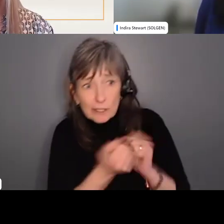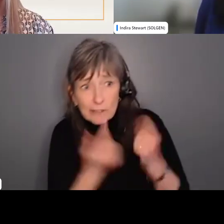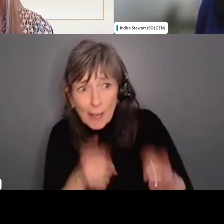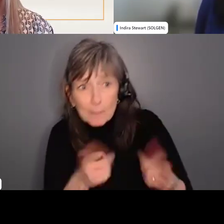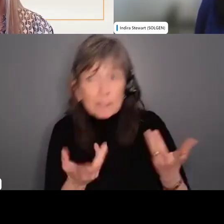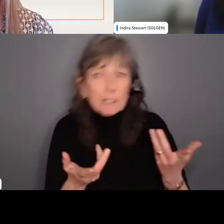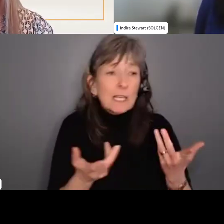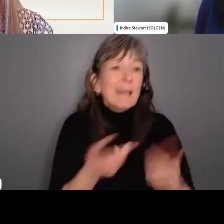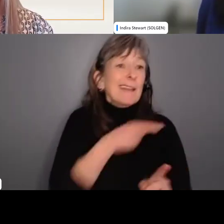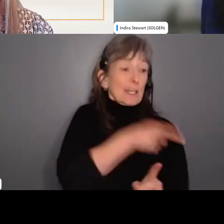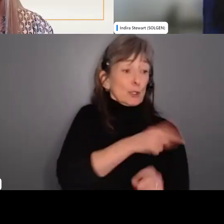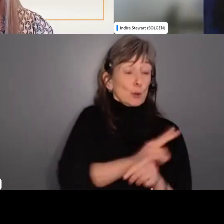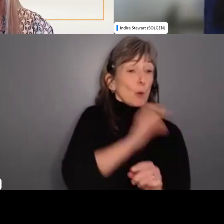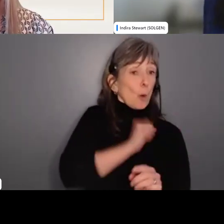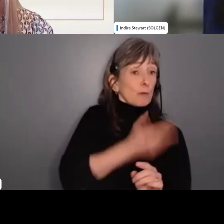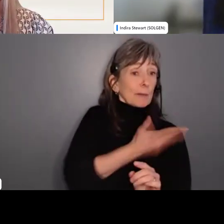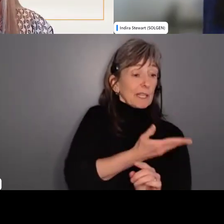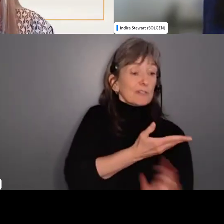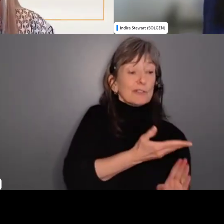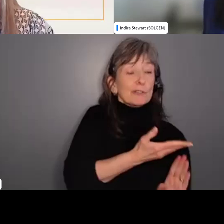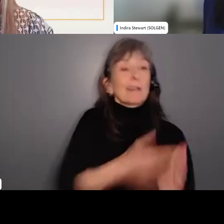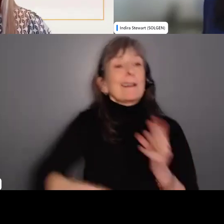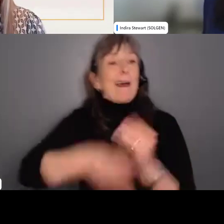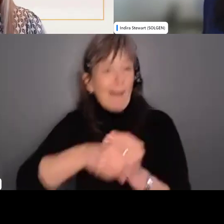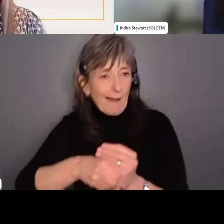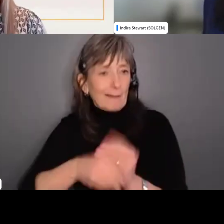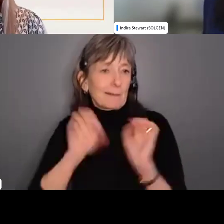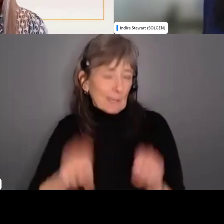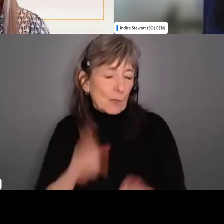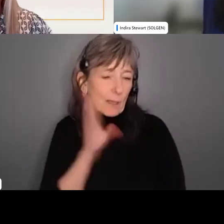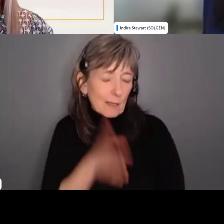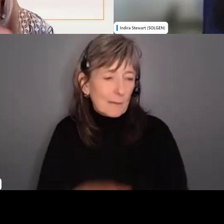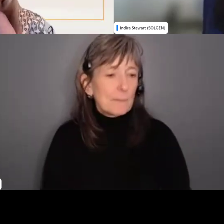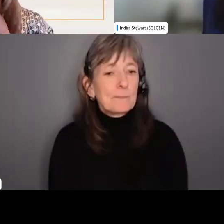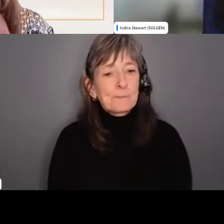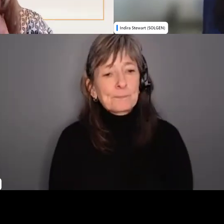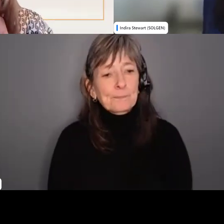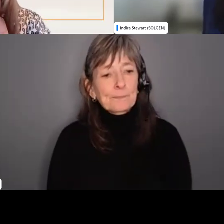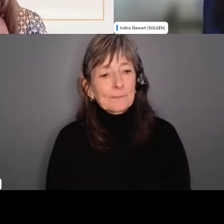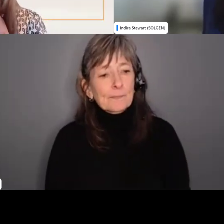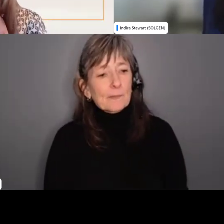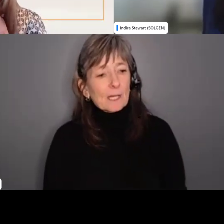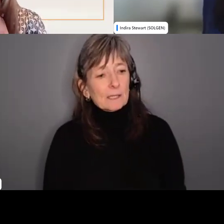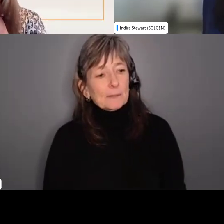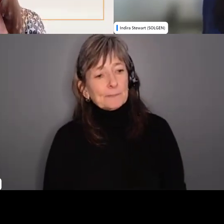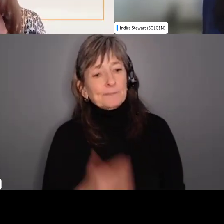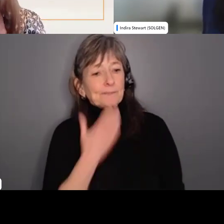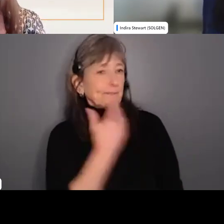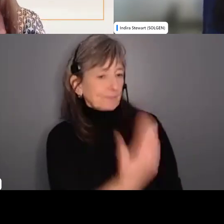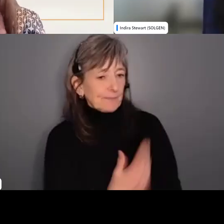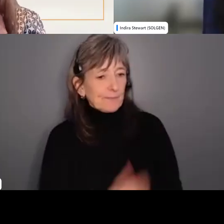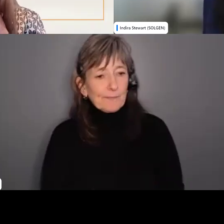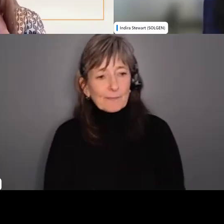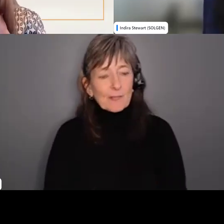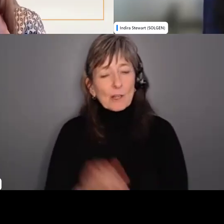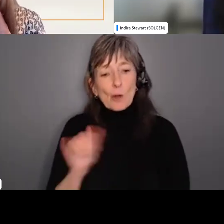those recommendations. Great, thank you. And just getting back also to that advocacy, I know that, there's been a lot of action with the domestic